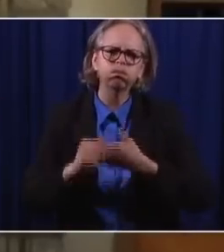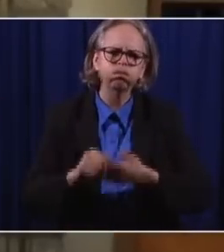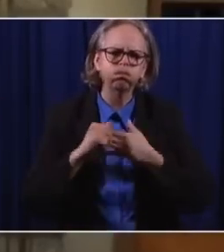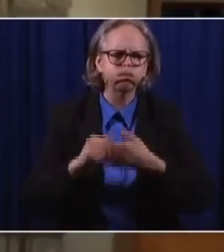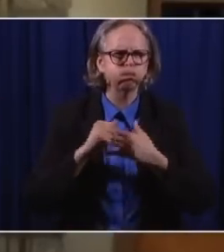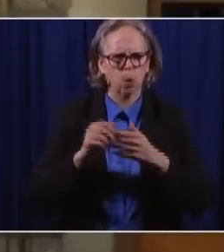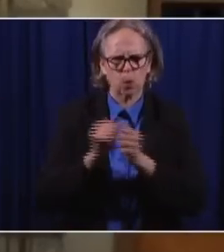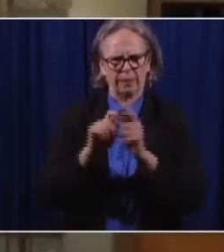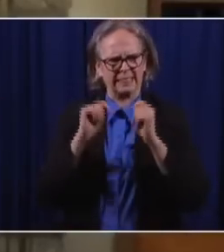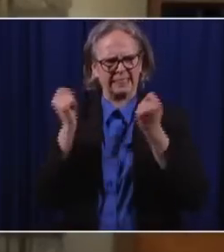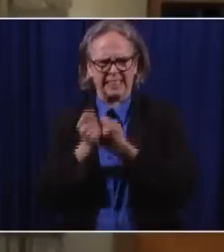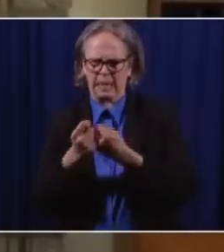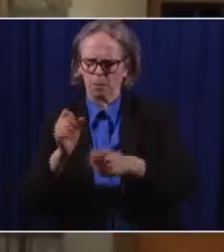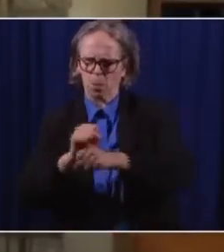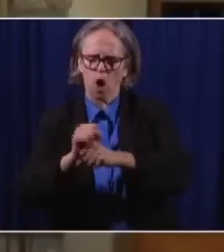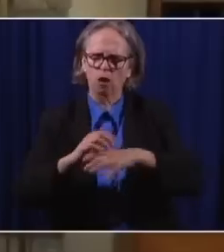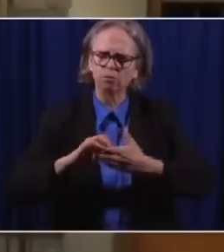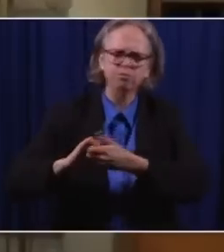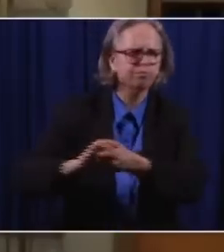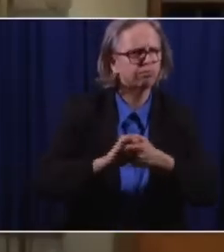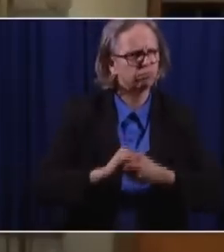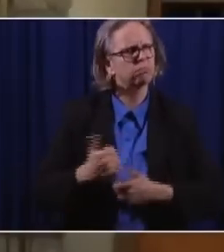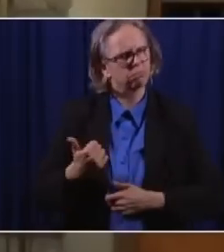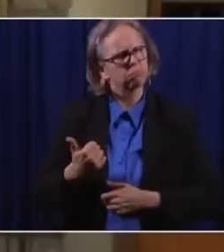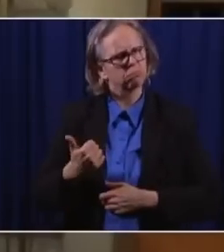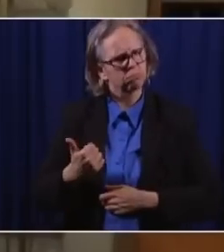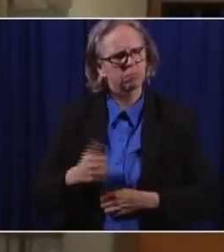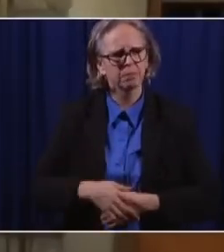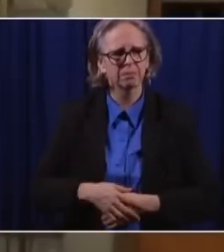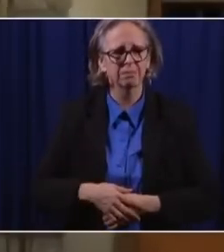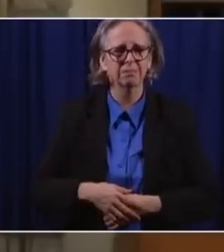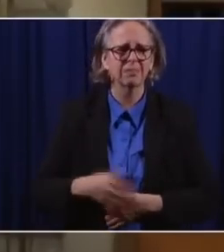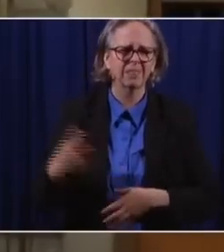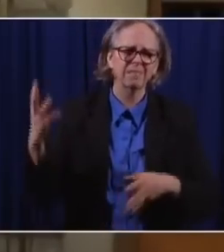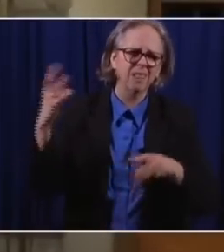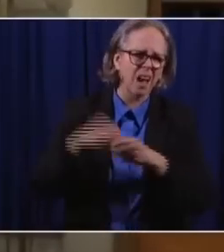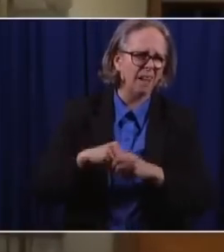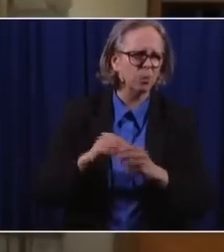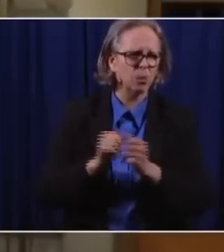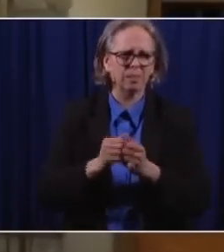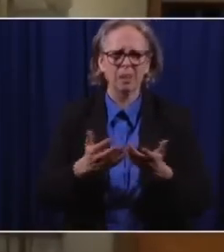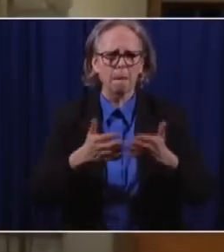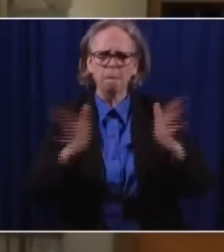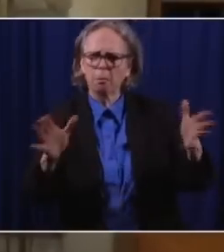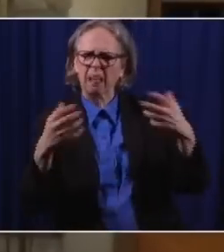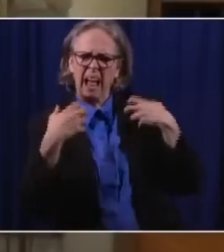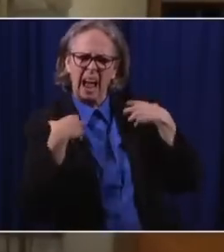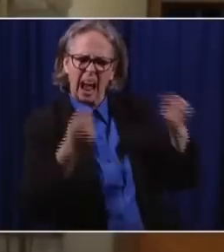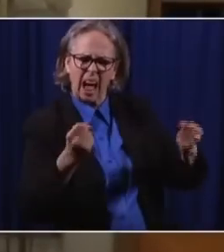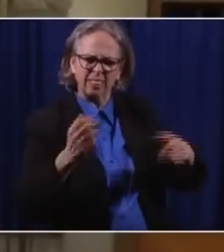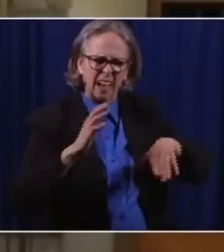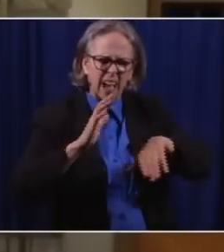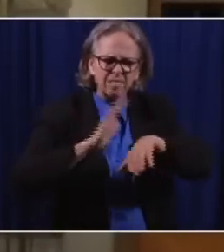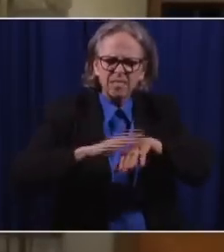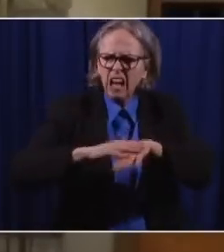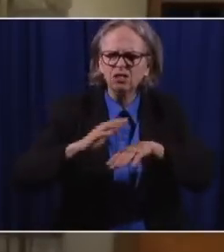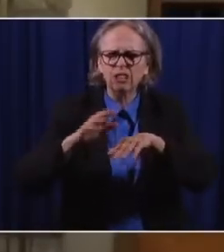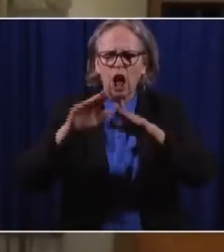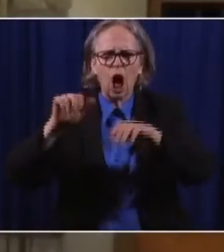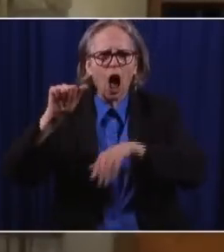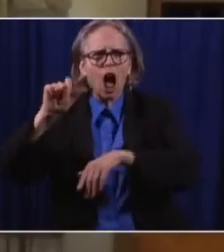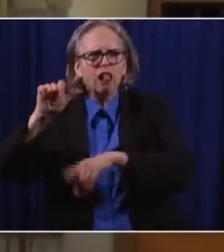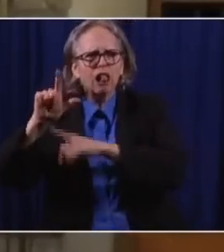initiatives, including the Public Health Advisory System, the continued build-out of the ODH website, and the expansion